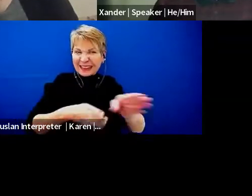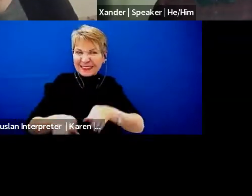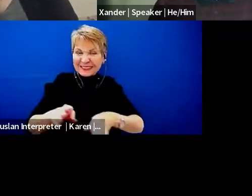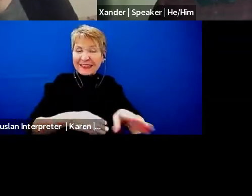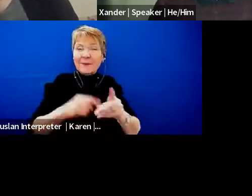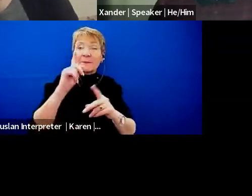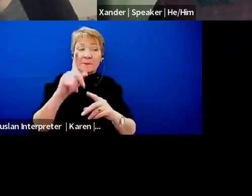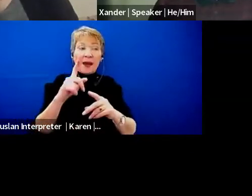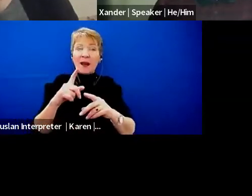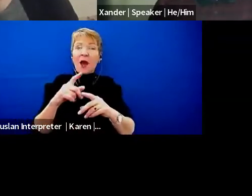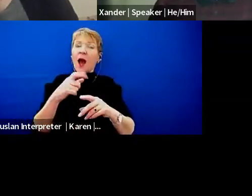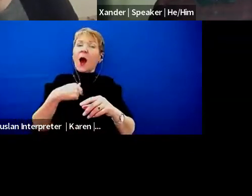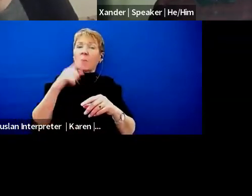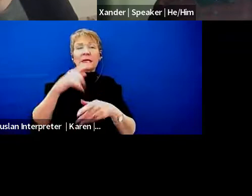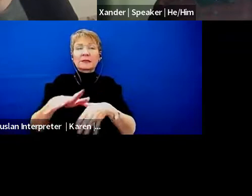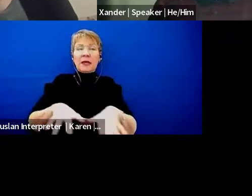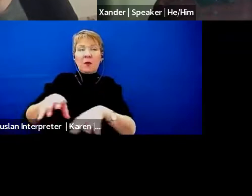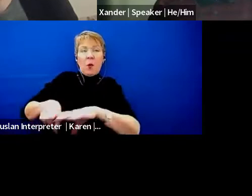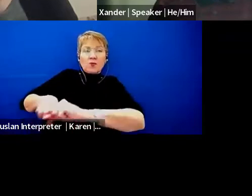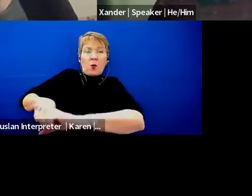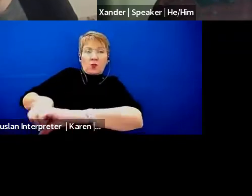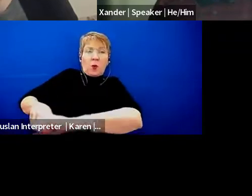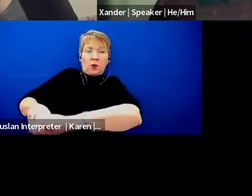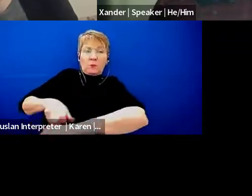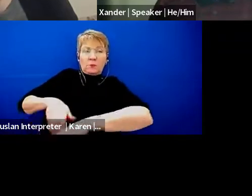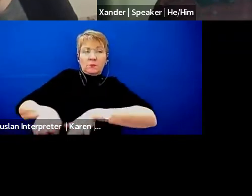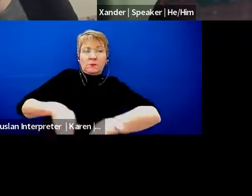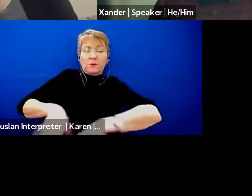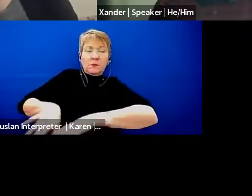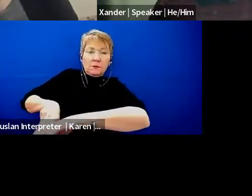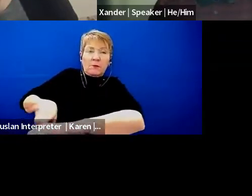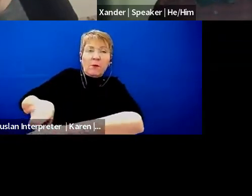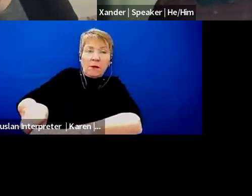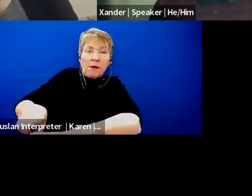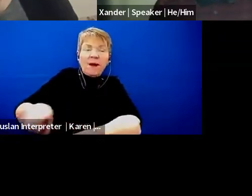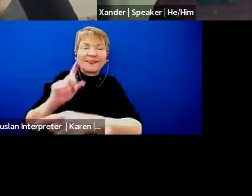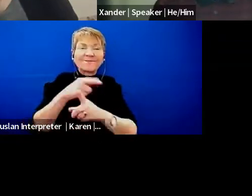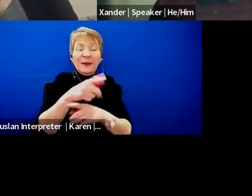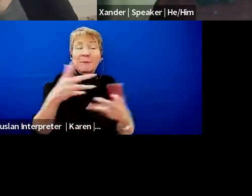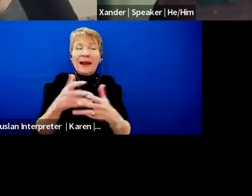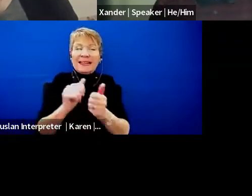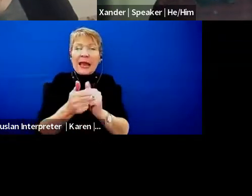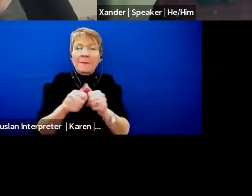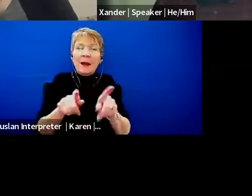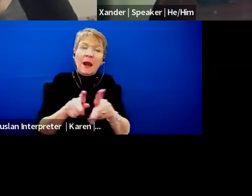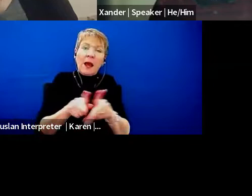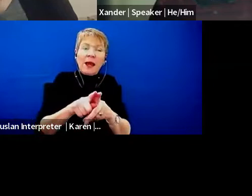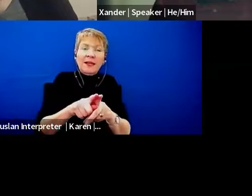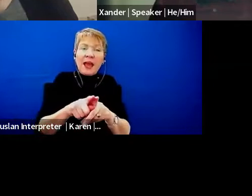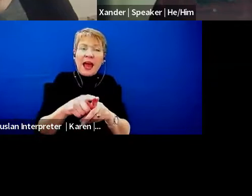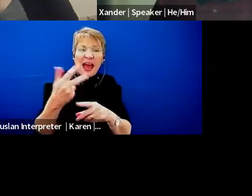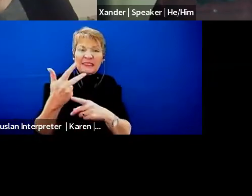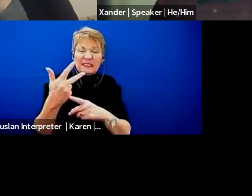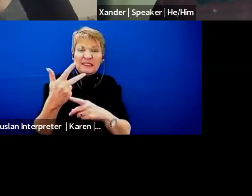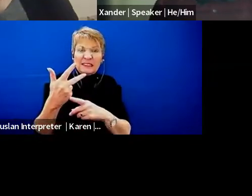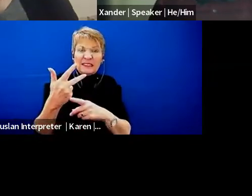is I would do some skating around and hold on to the rails on the outside, but they used to play games like figure eights, and you had to go into